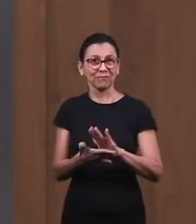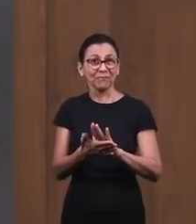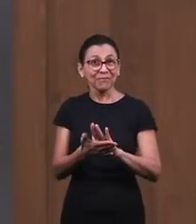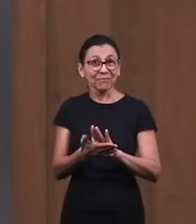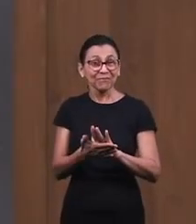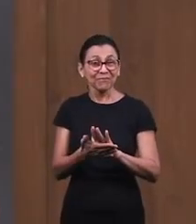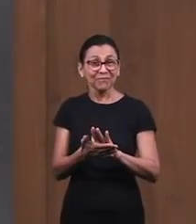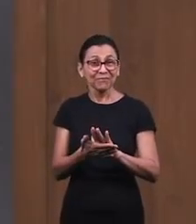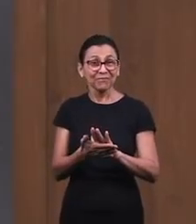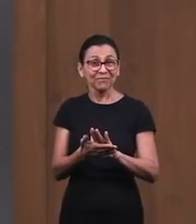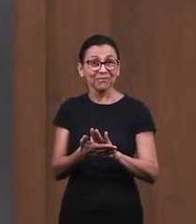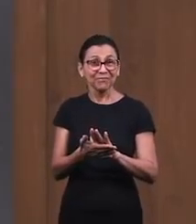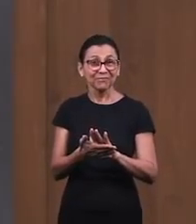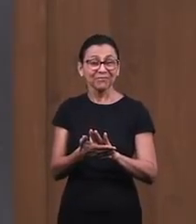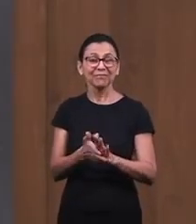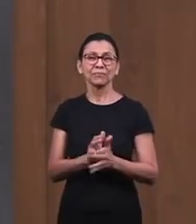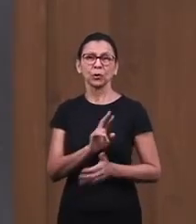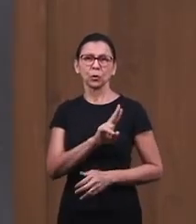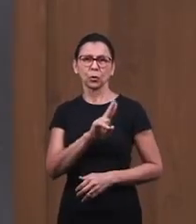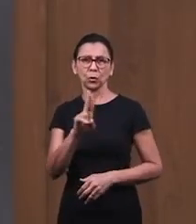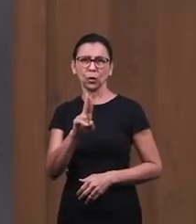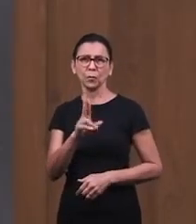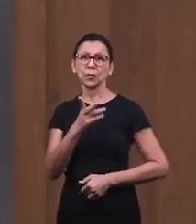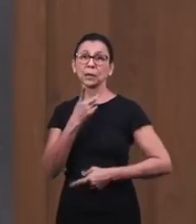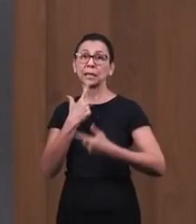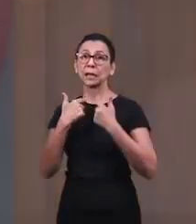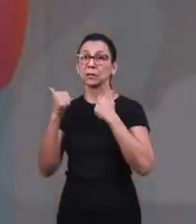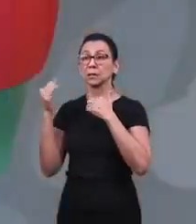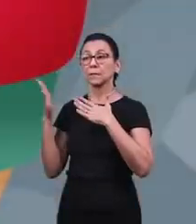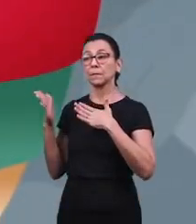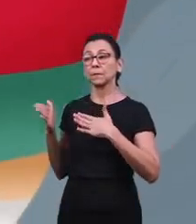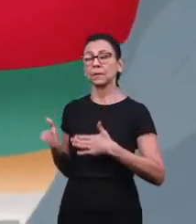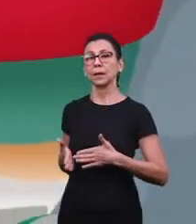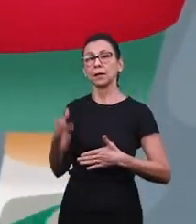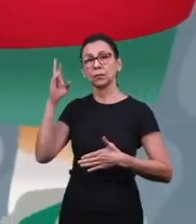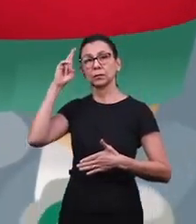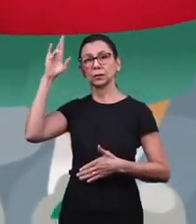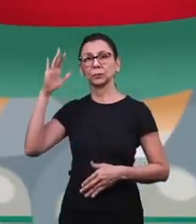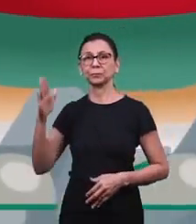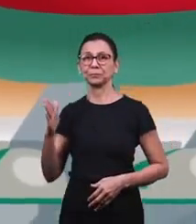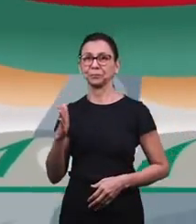sing another song before the word. I want to be faithful.